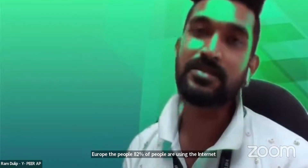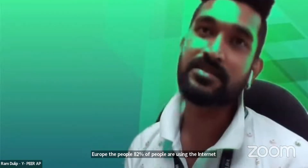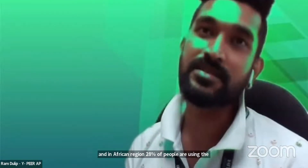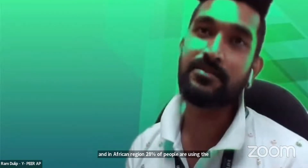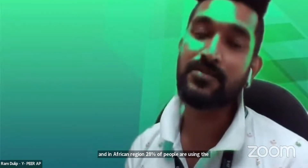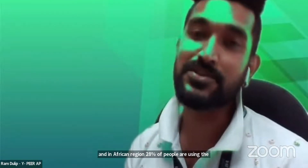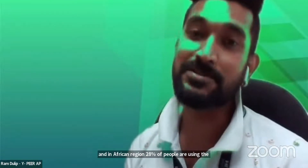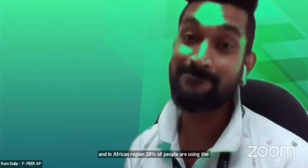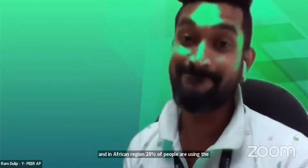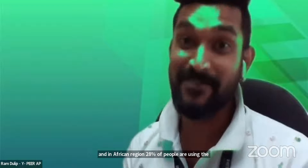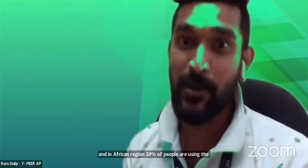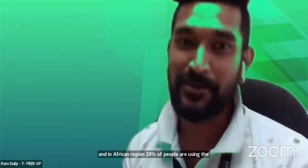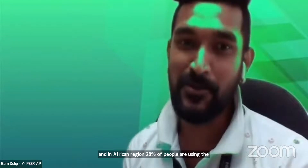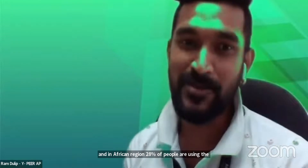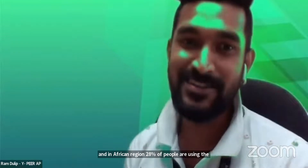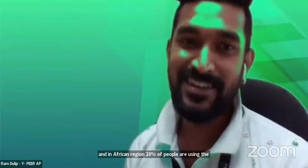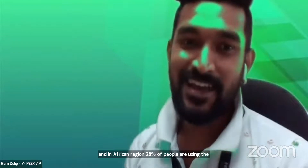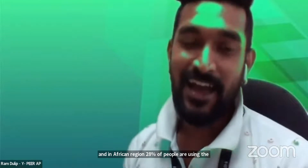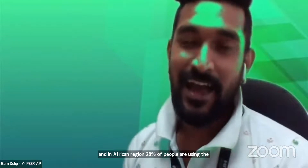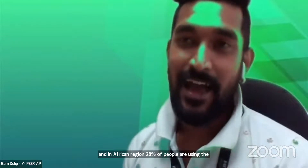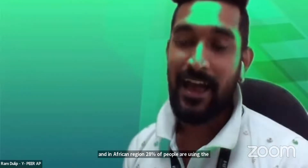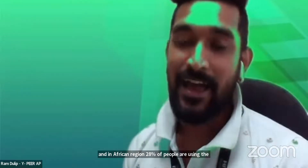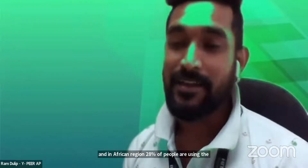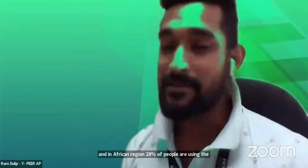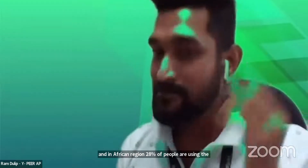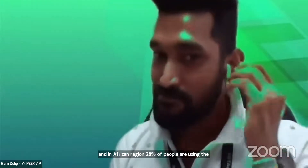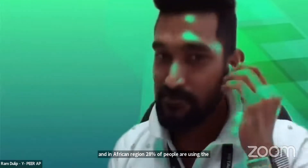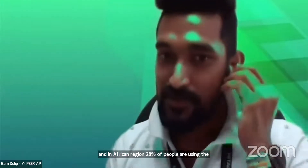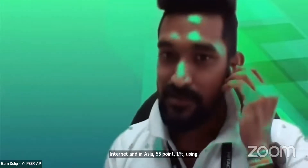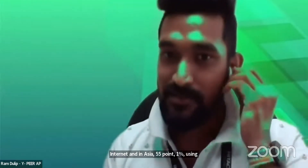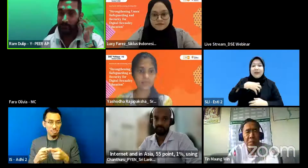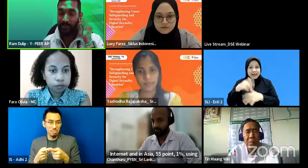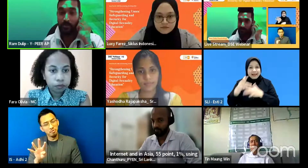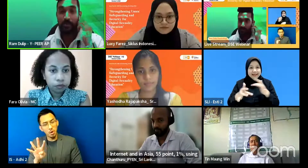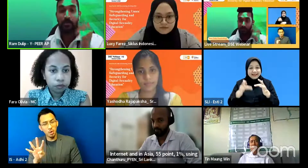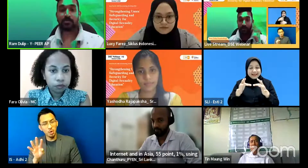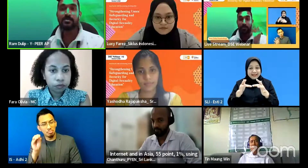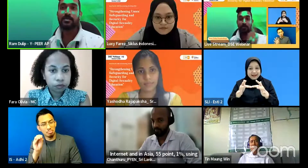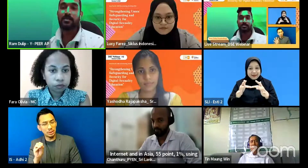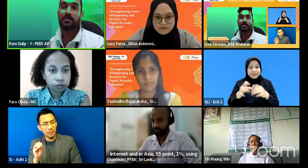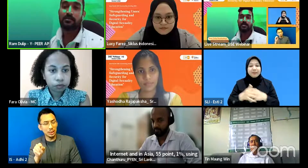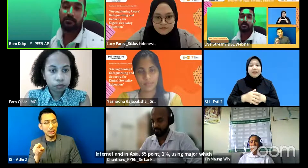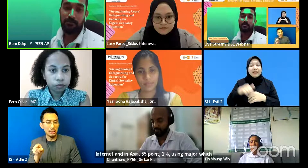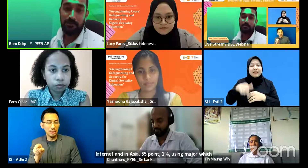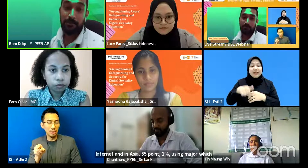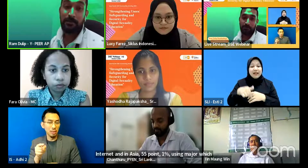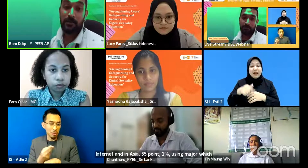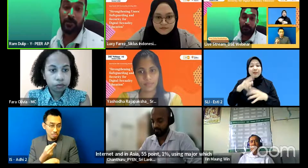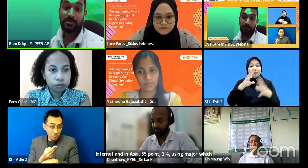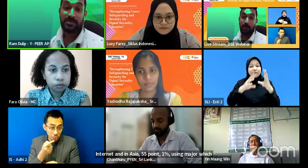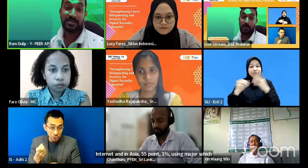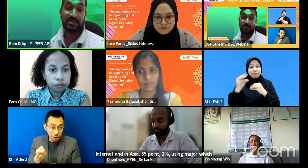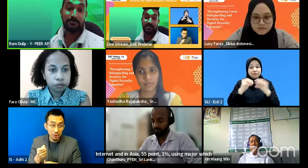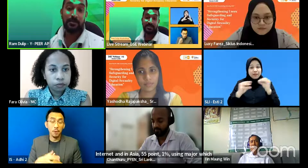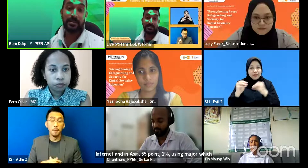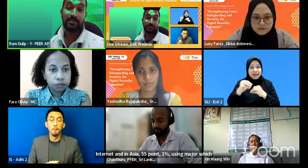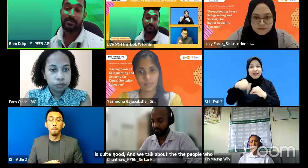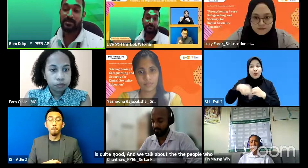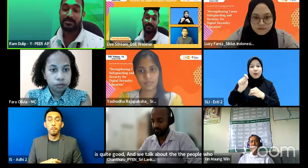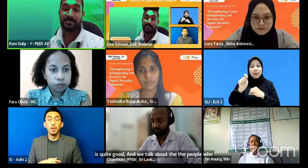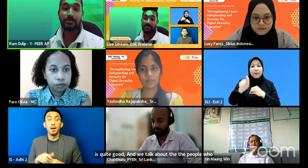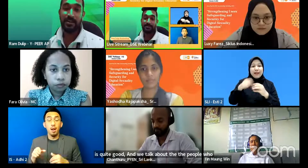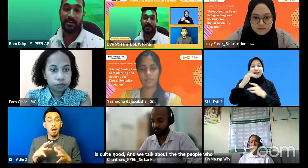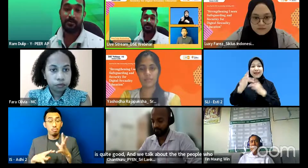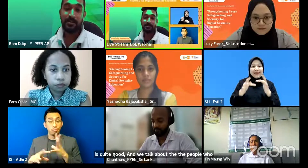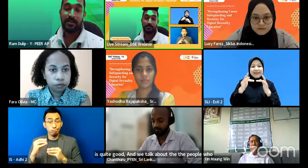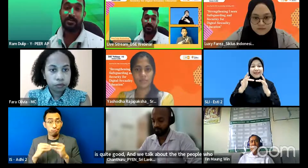55.1% using the internet, which is quite good. And we talk about the people who are using the internet, but at